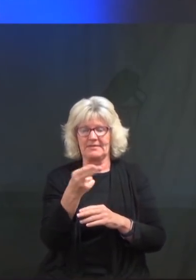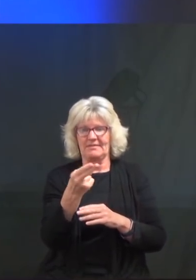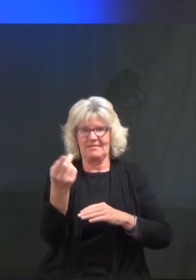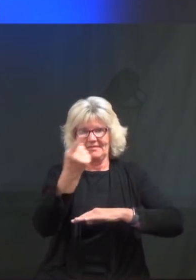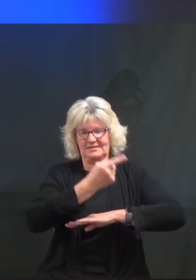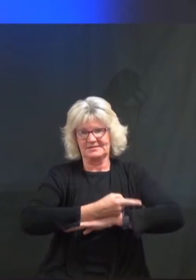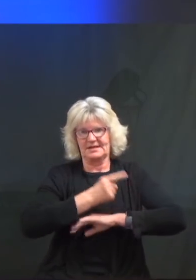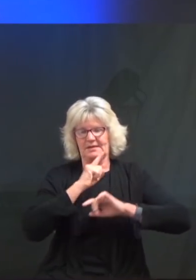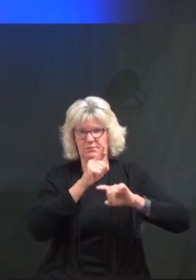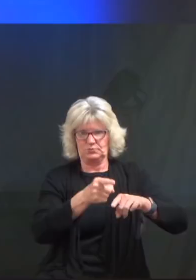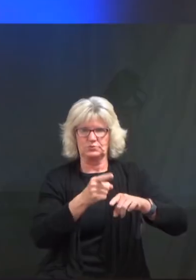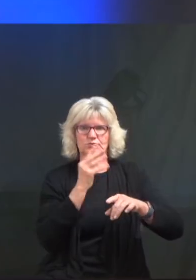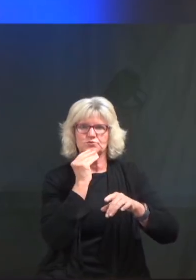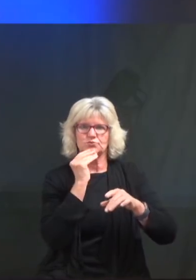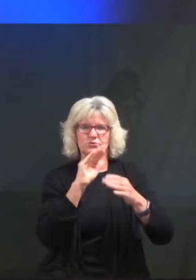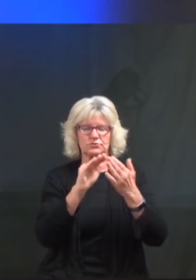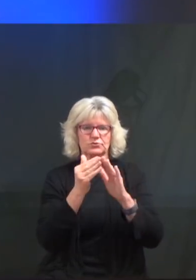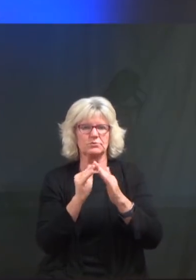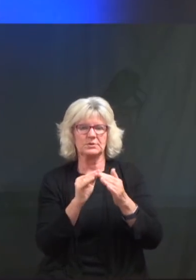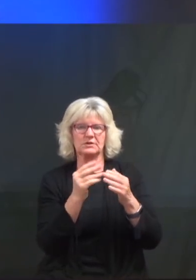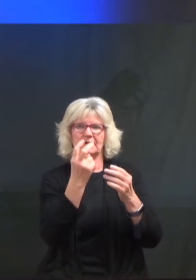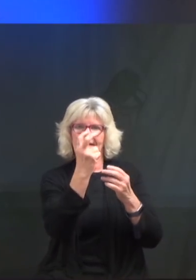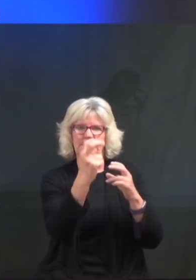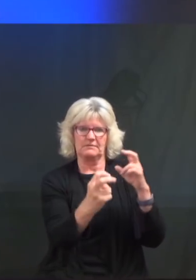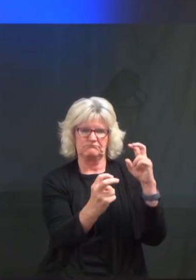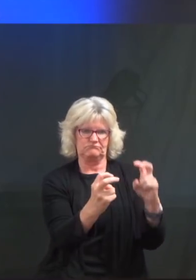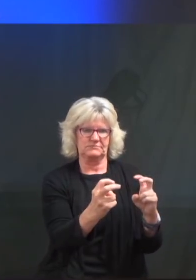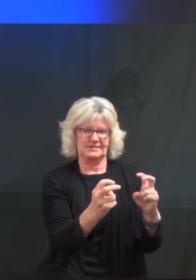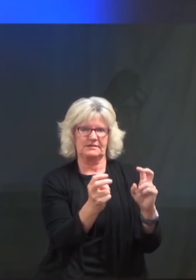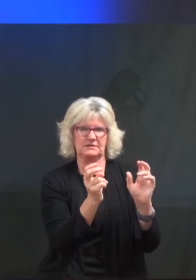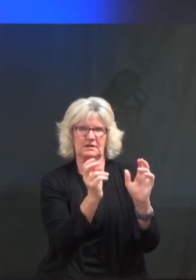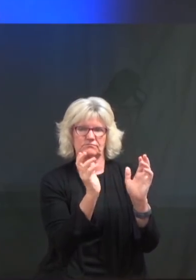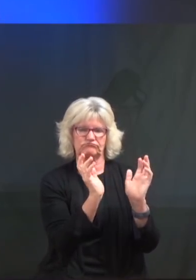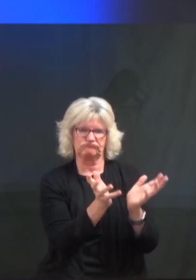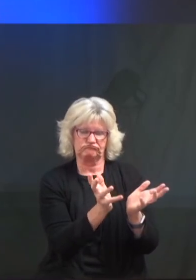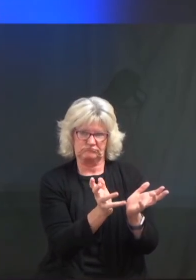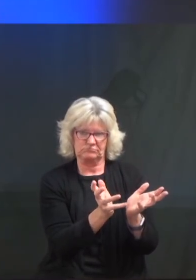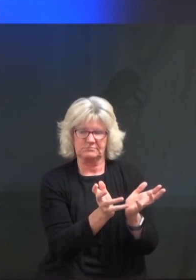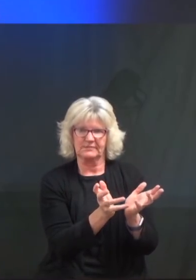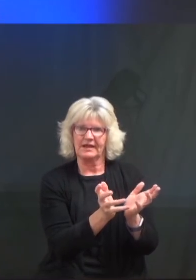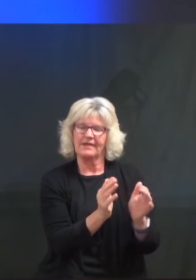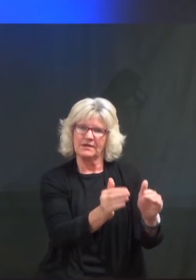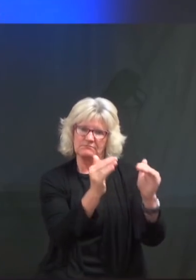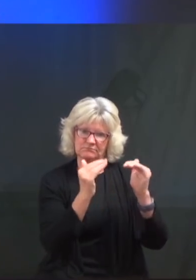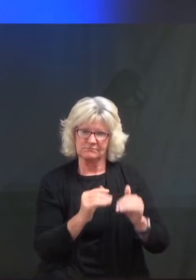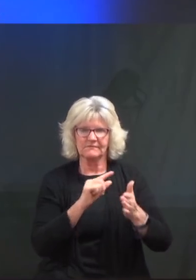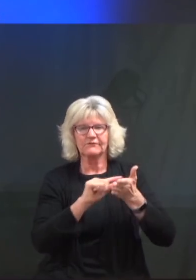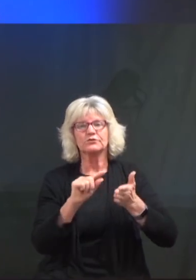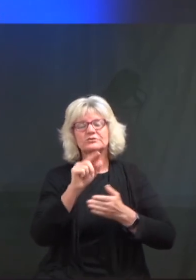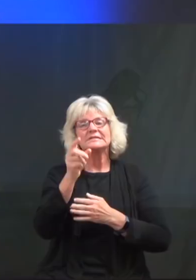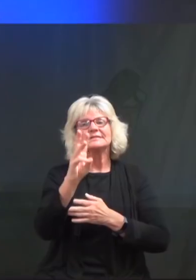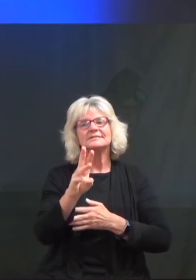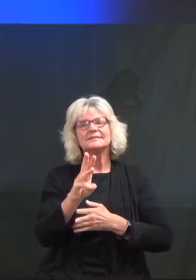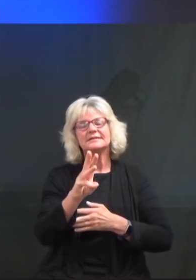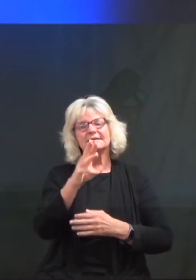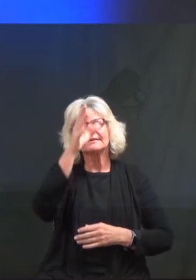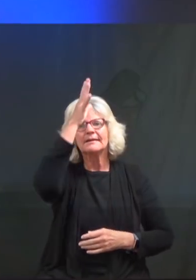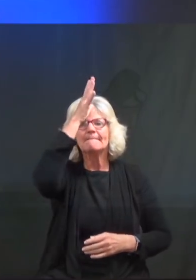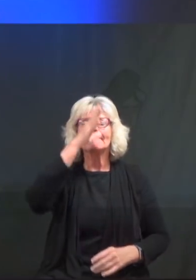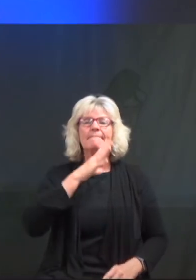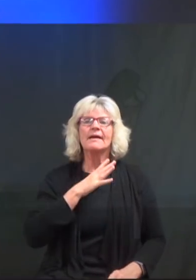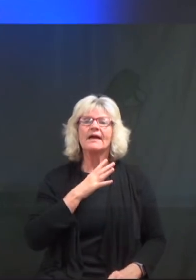in the Jewish community. Then he addresses them, verse 16, men of Israel,